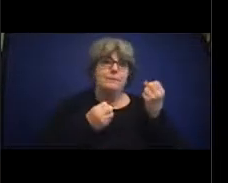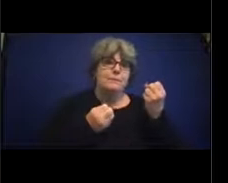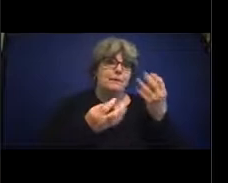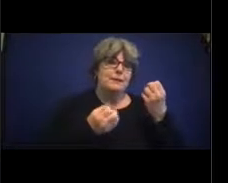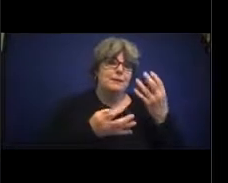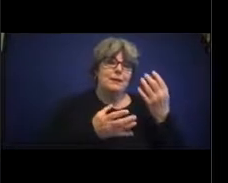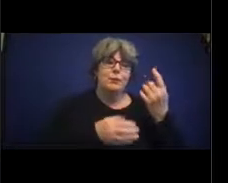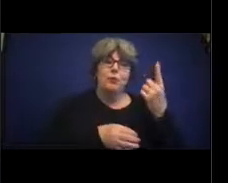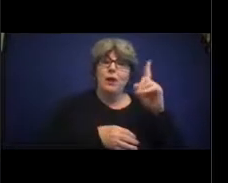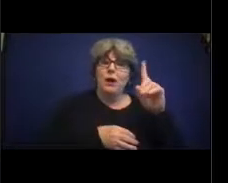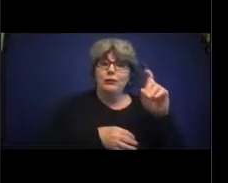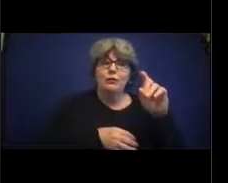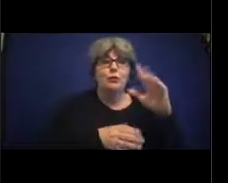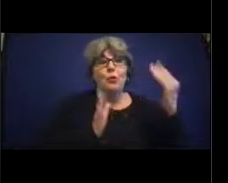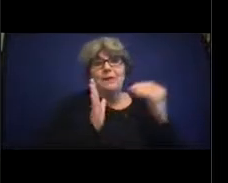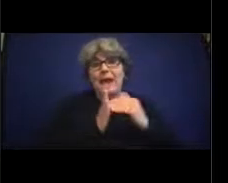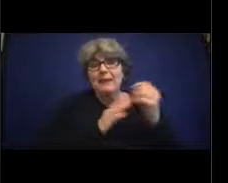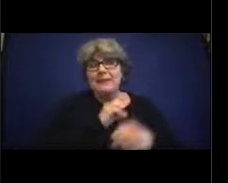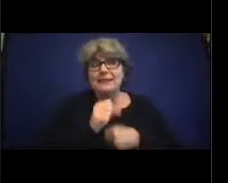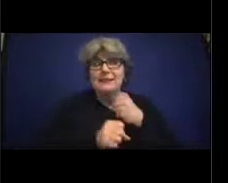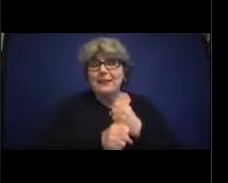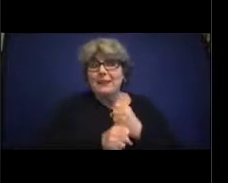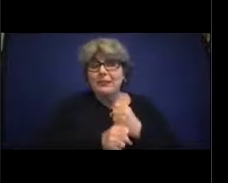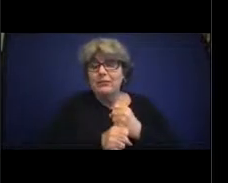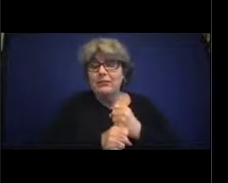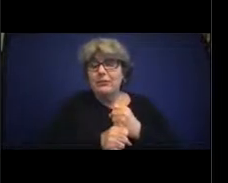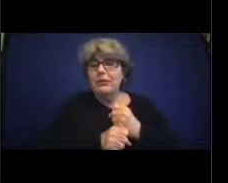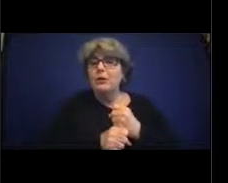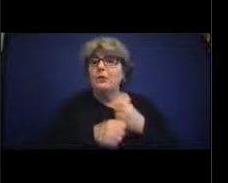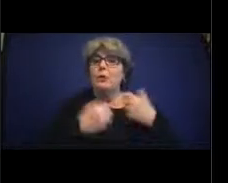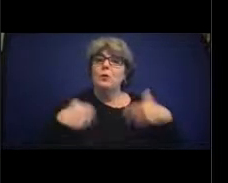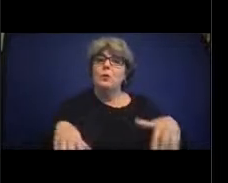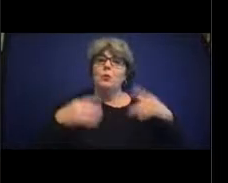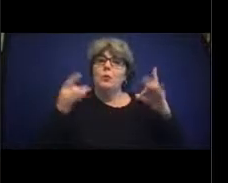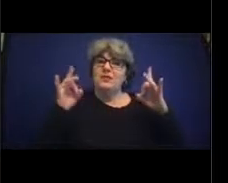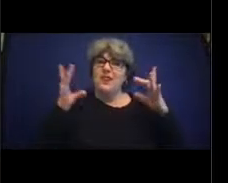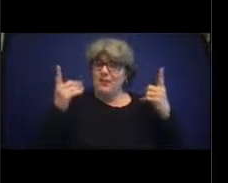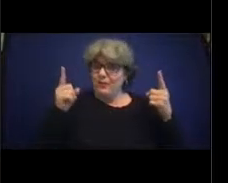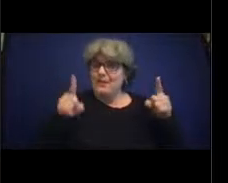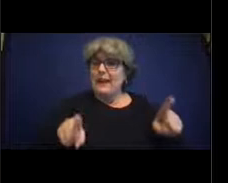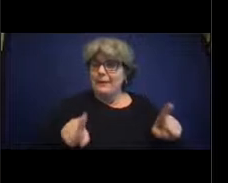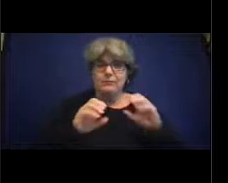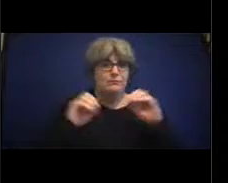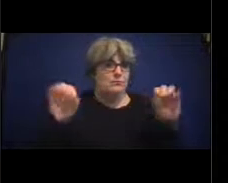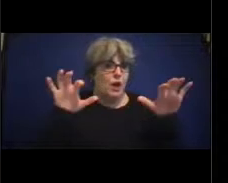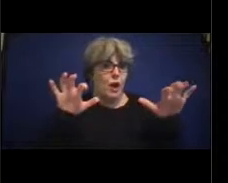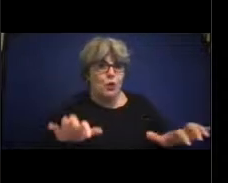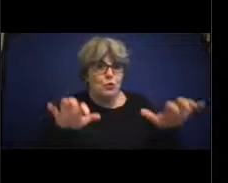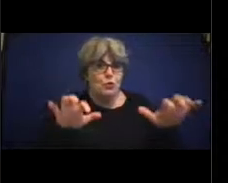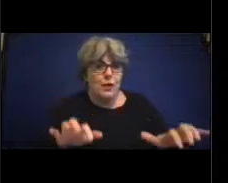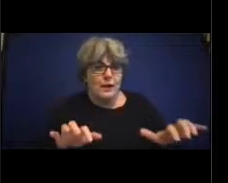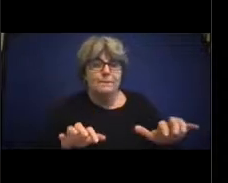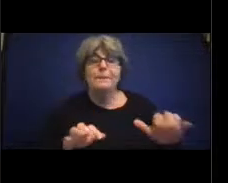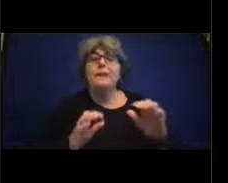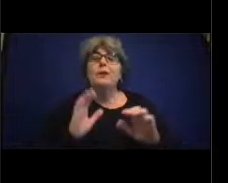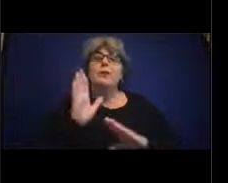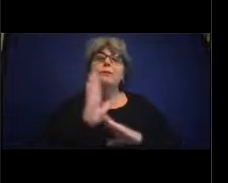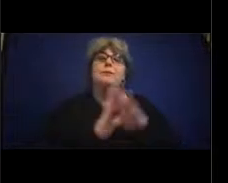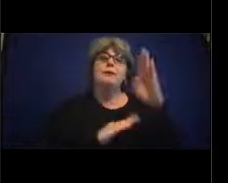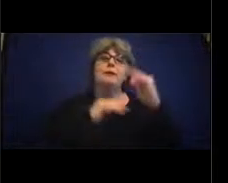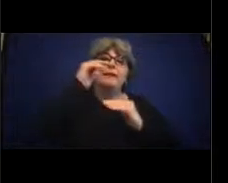thousand years at this point. So it's really exceptional what's going on. When you think about how we build our environments for